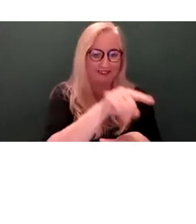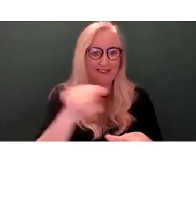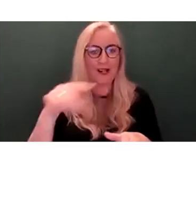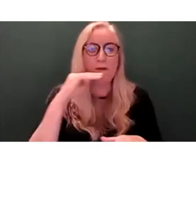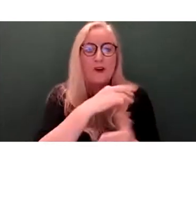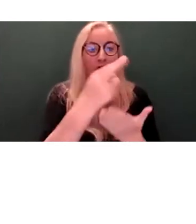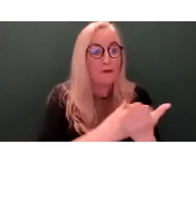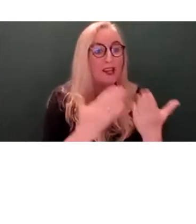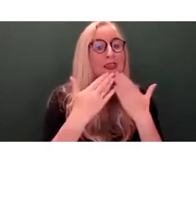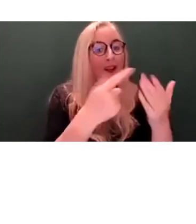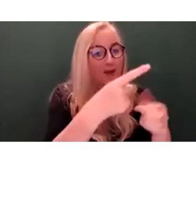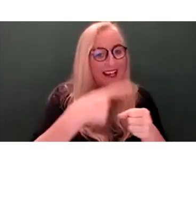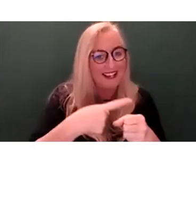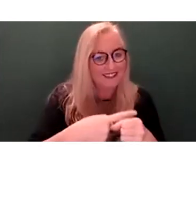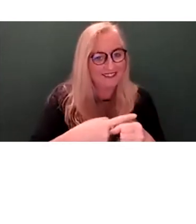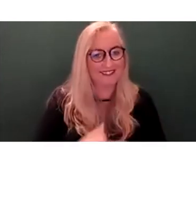thank you again.